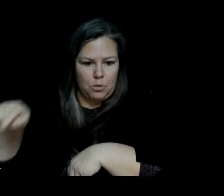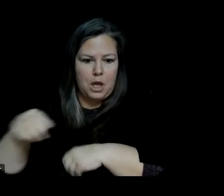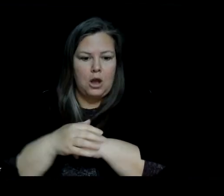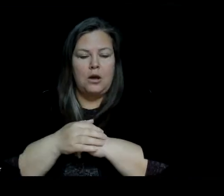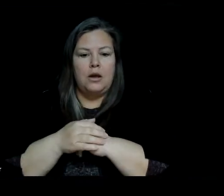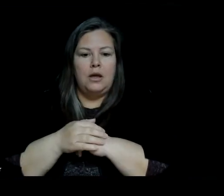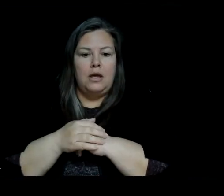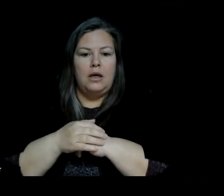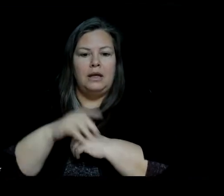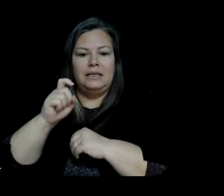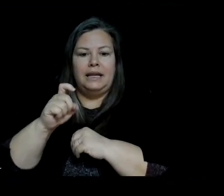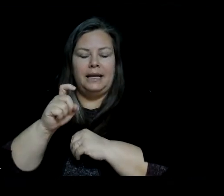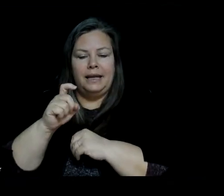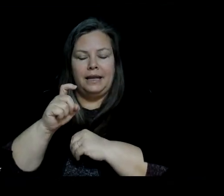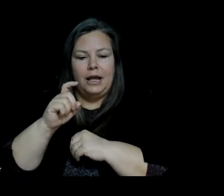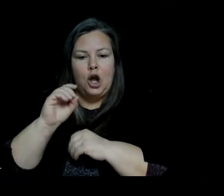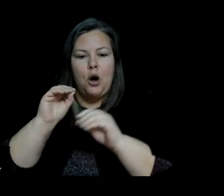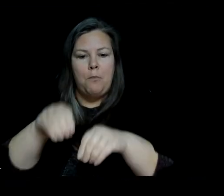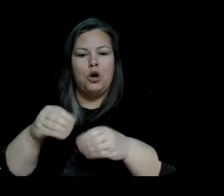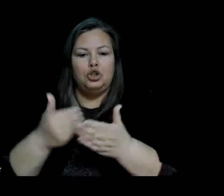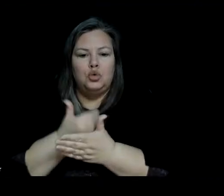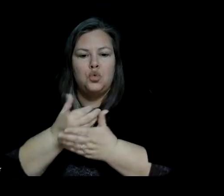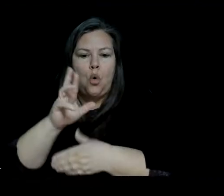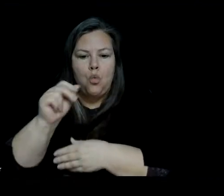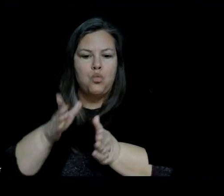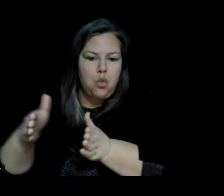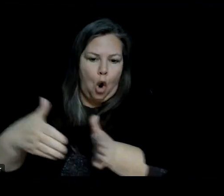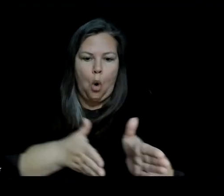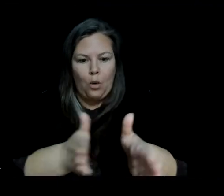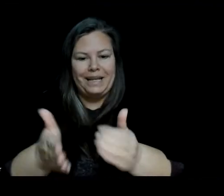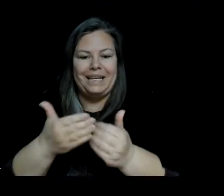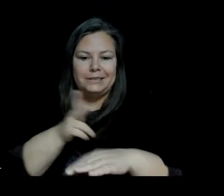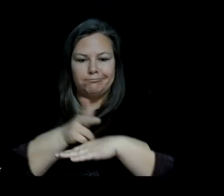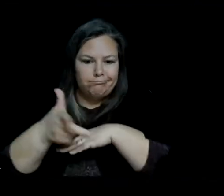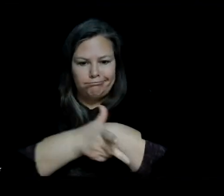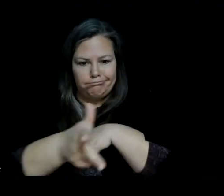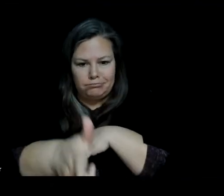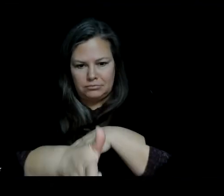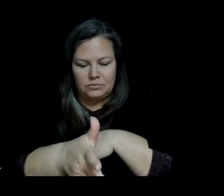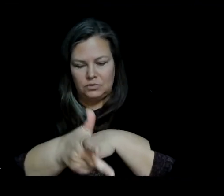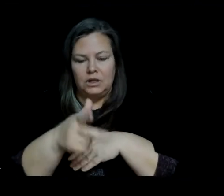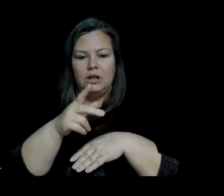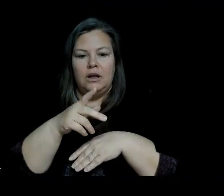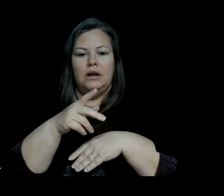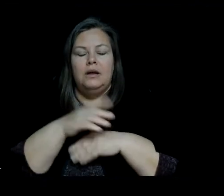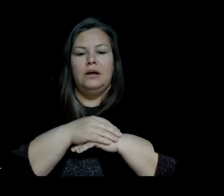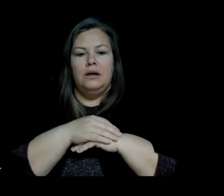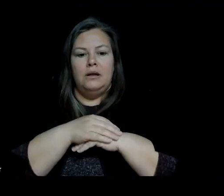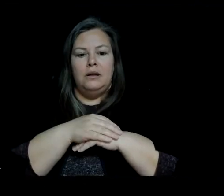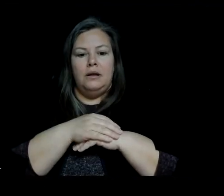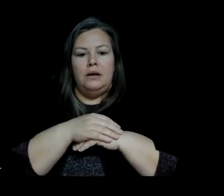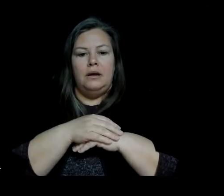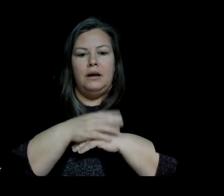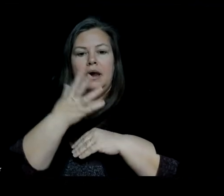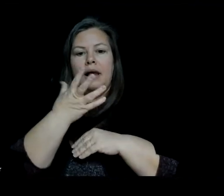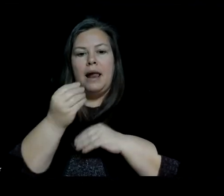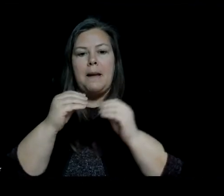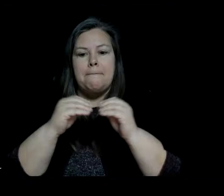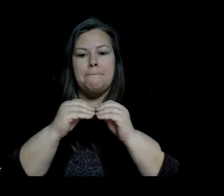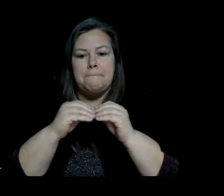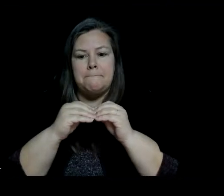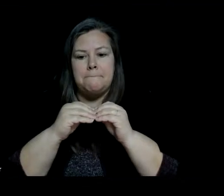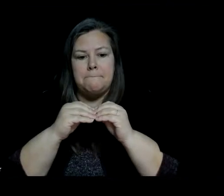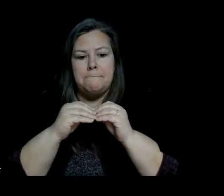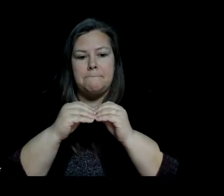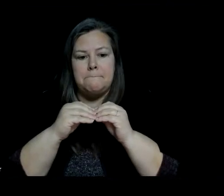constructing a road through the Fort Dodge Cemetery so that visitors can easily access every part of the cemetery, and more committal doors